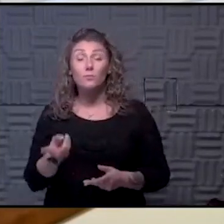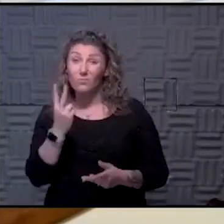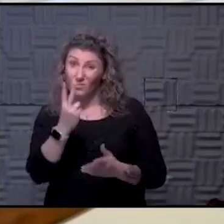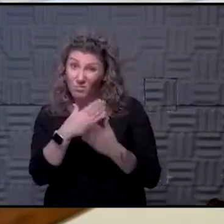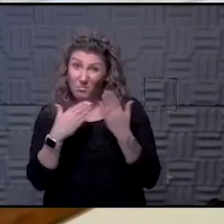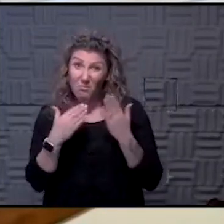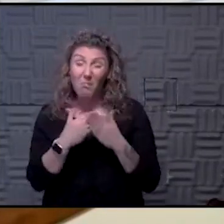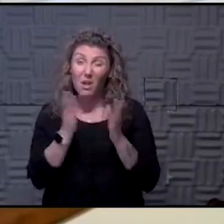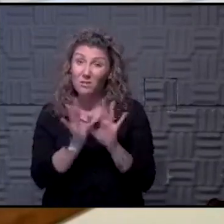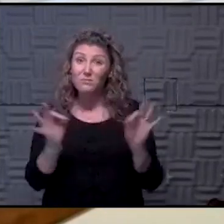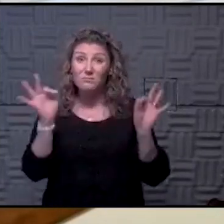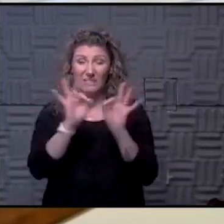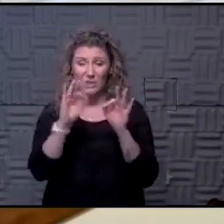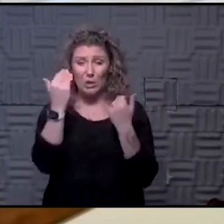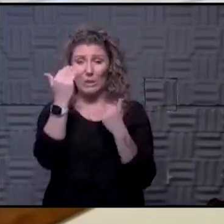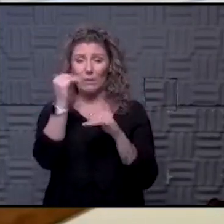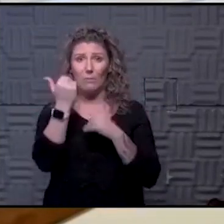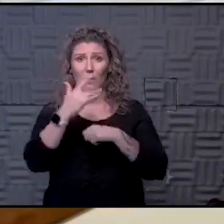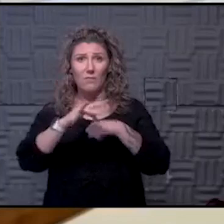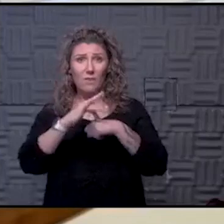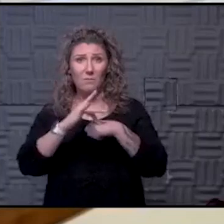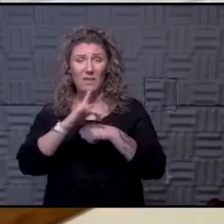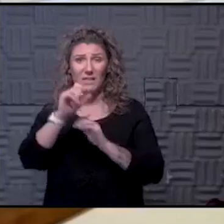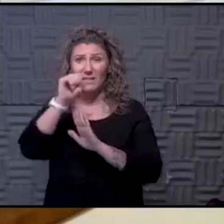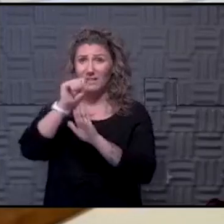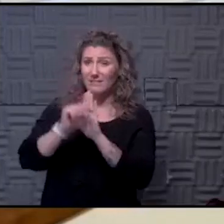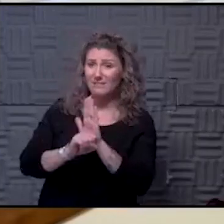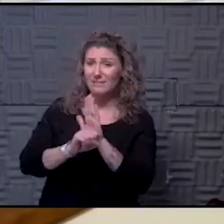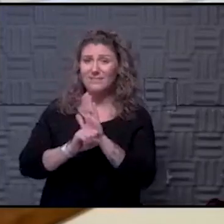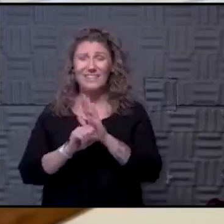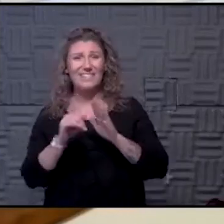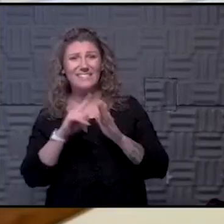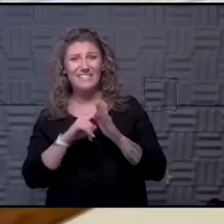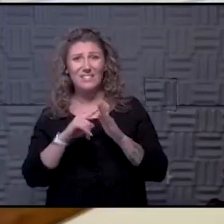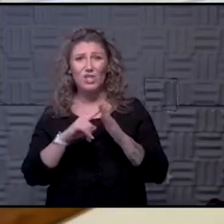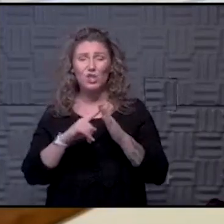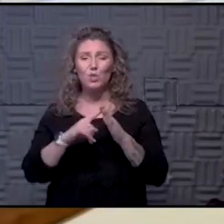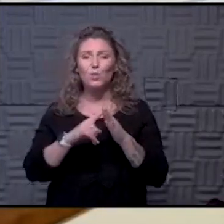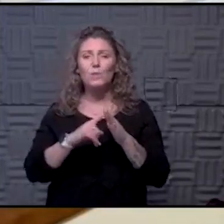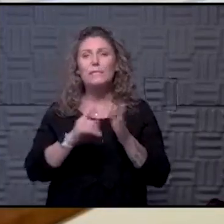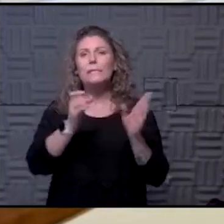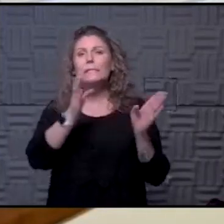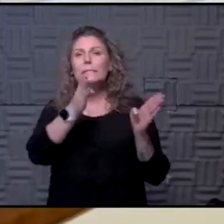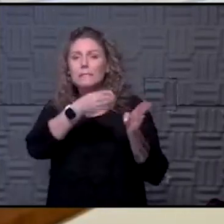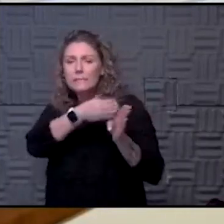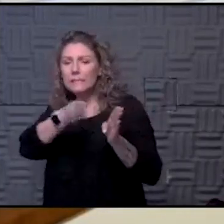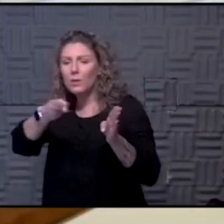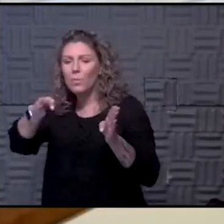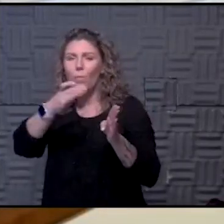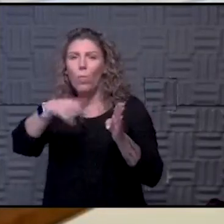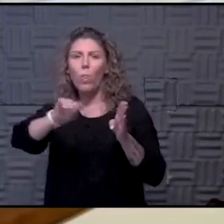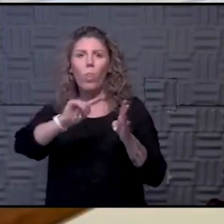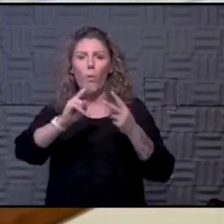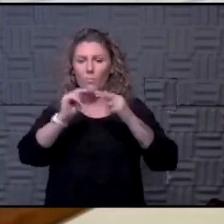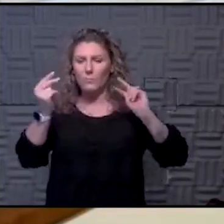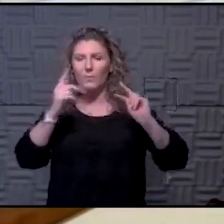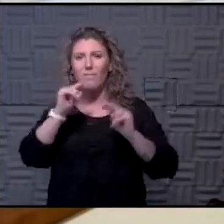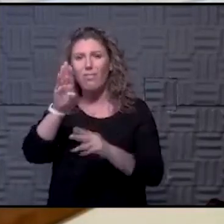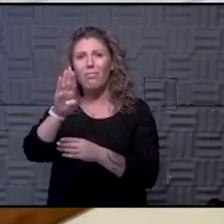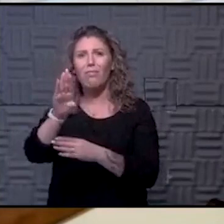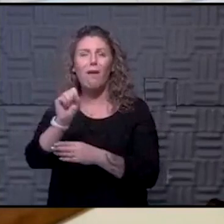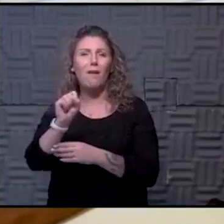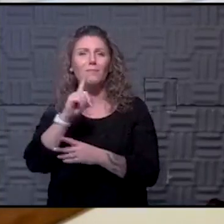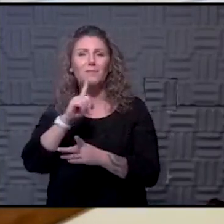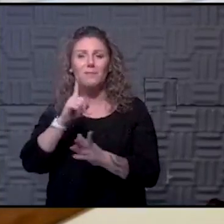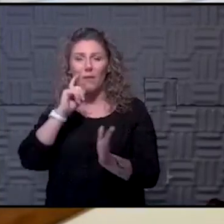because there is some limited availability at the state level to sequence the specimens, as it's called. There are some labs that can basically flag